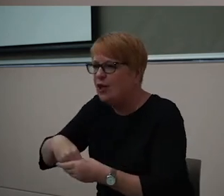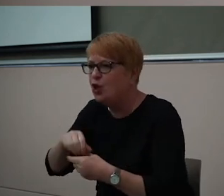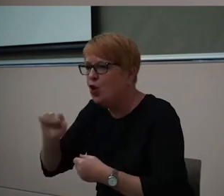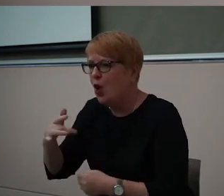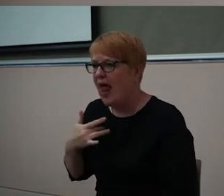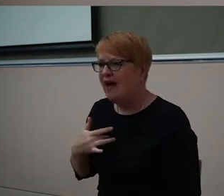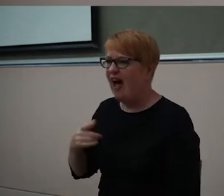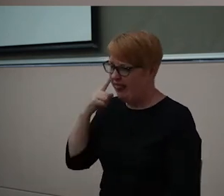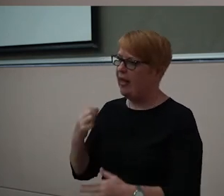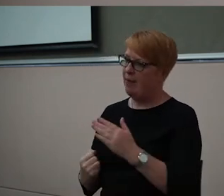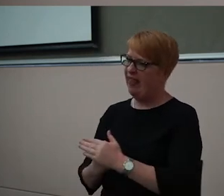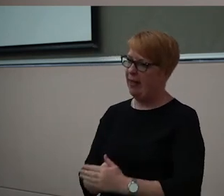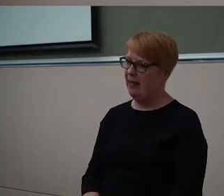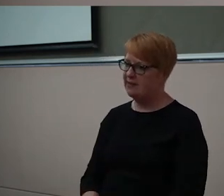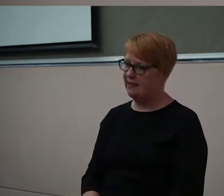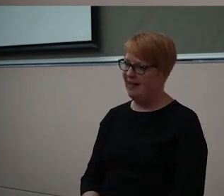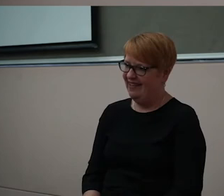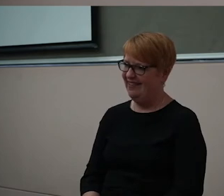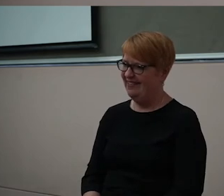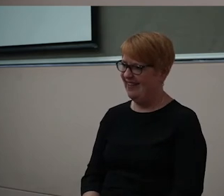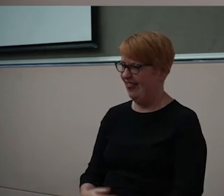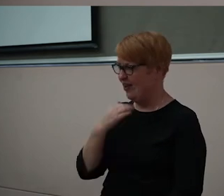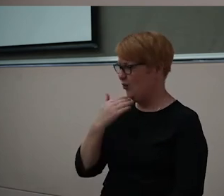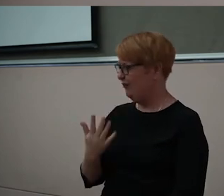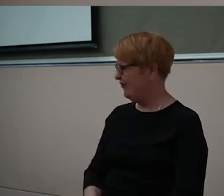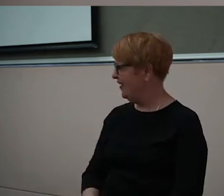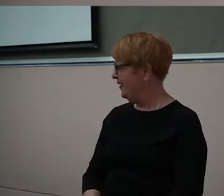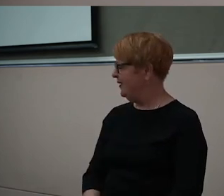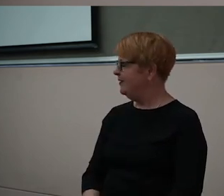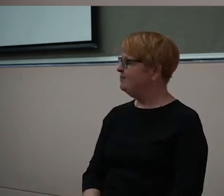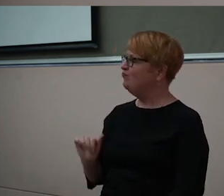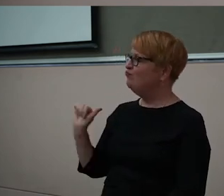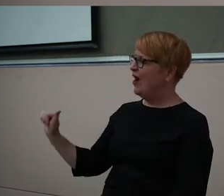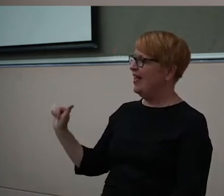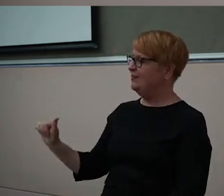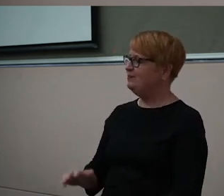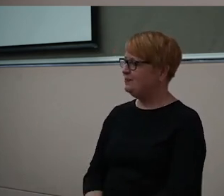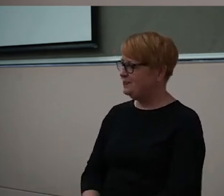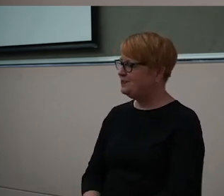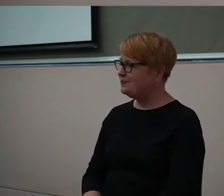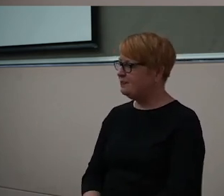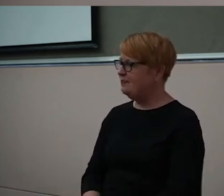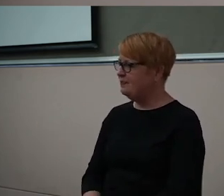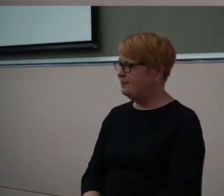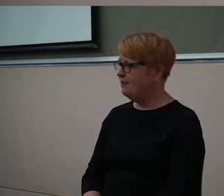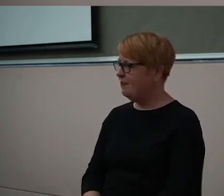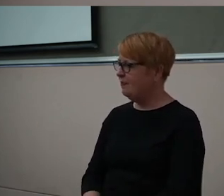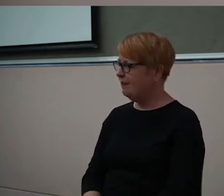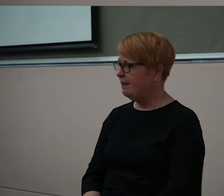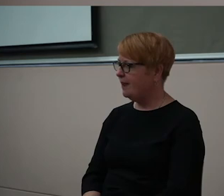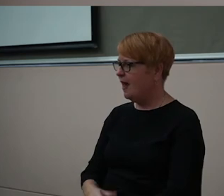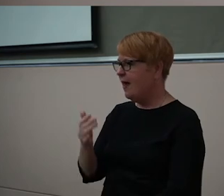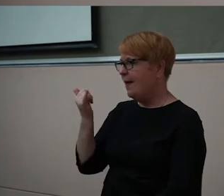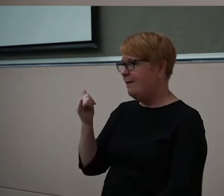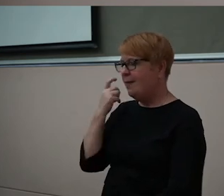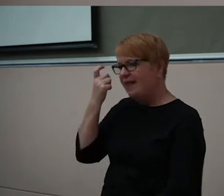I think in this, even just in this last week, I've turned down a commission which was